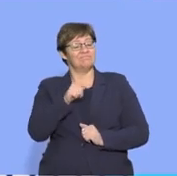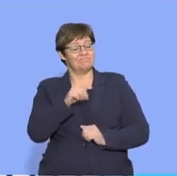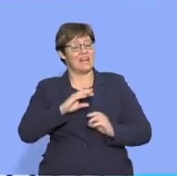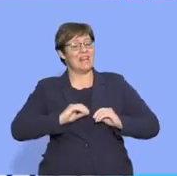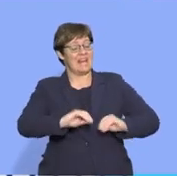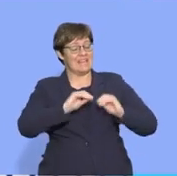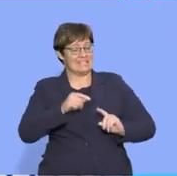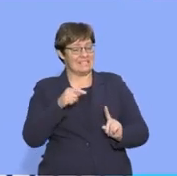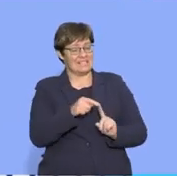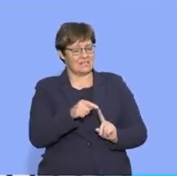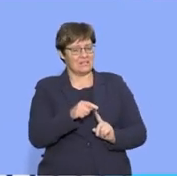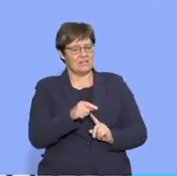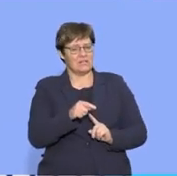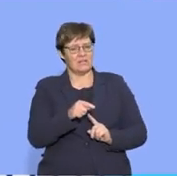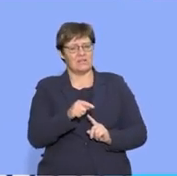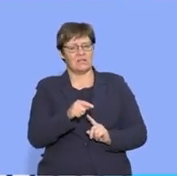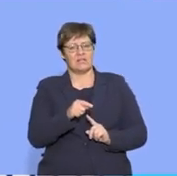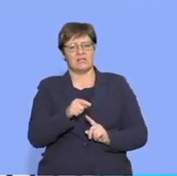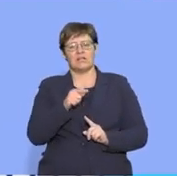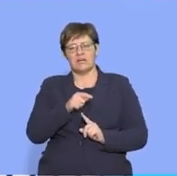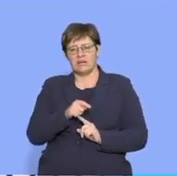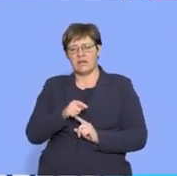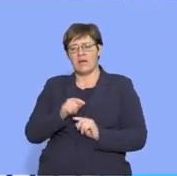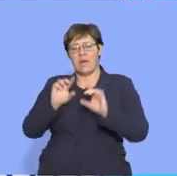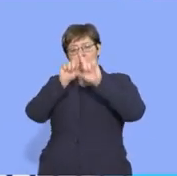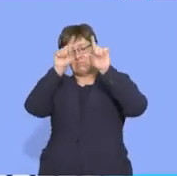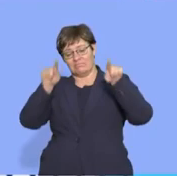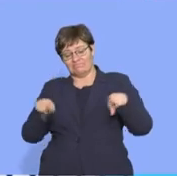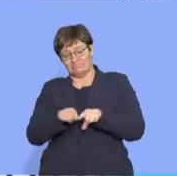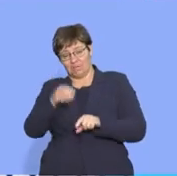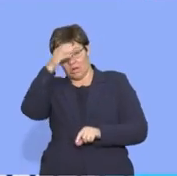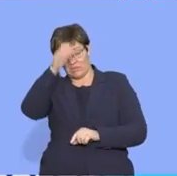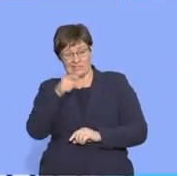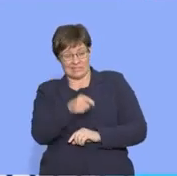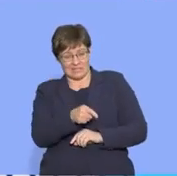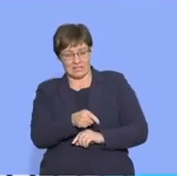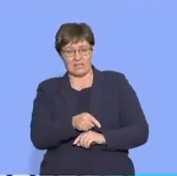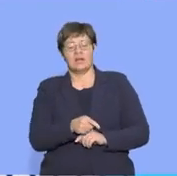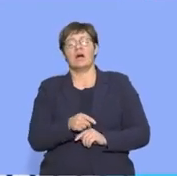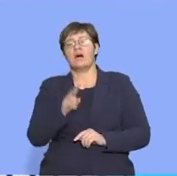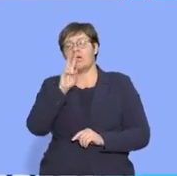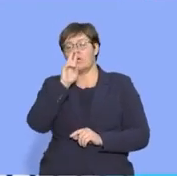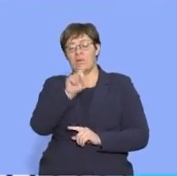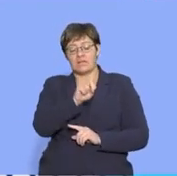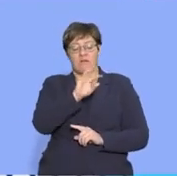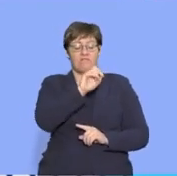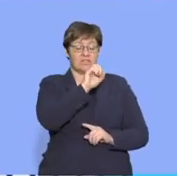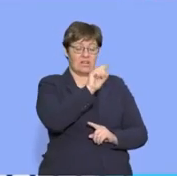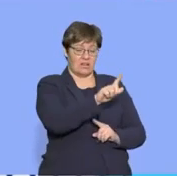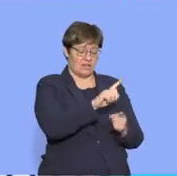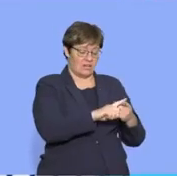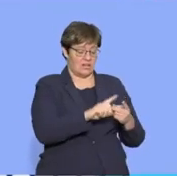The map for the lesson is part of the map for the section. So if we look at the map